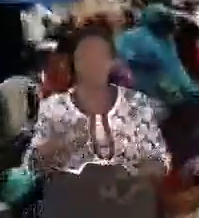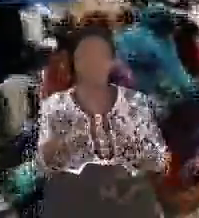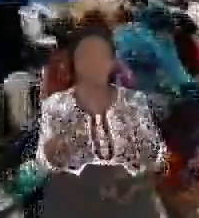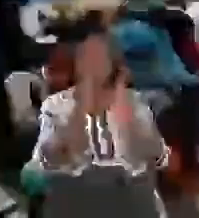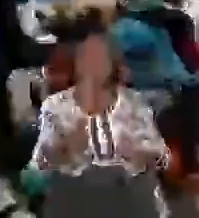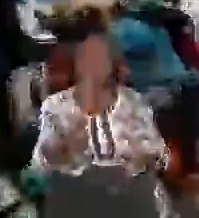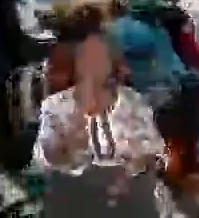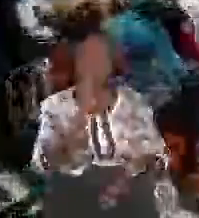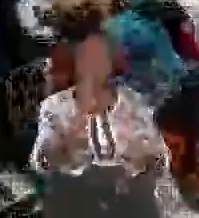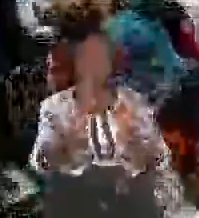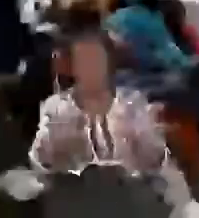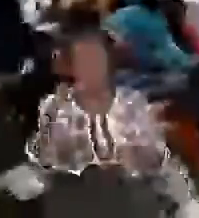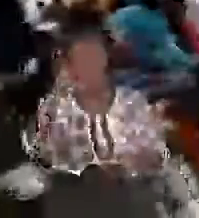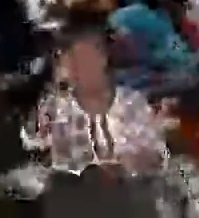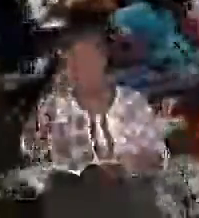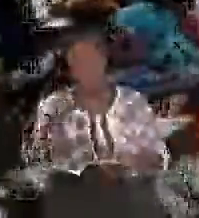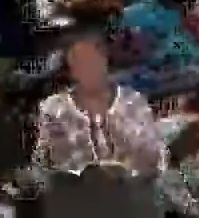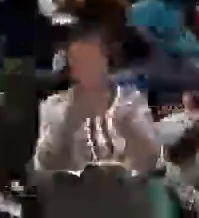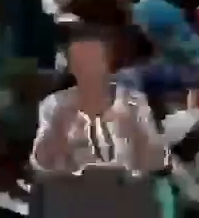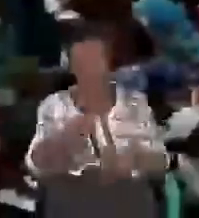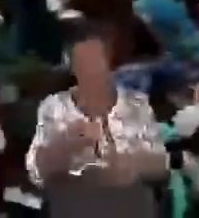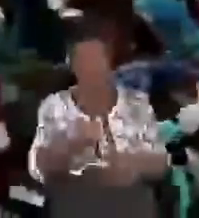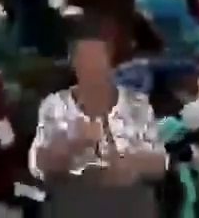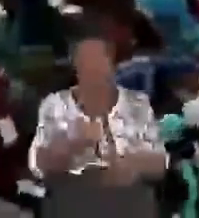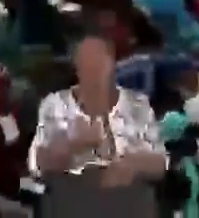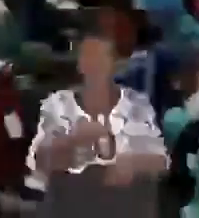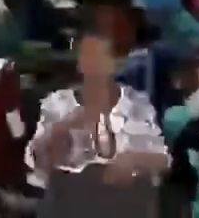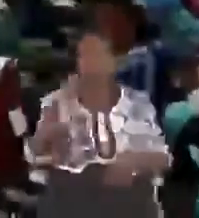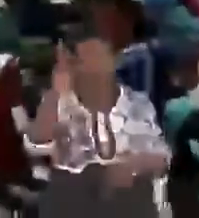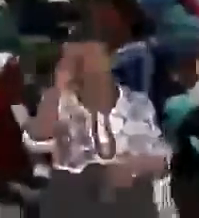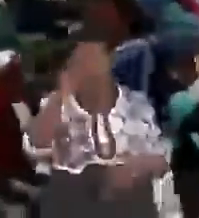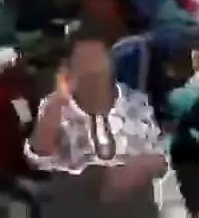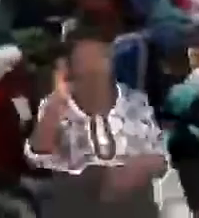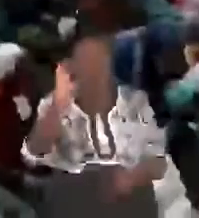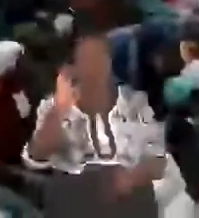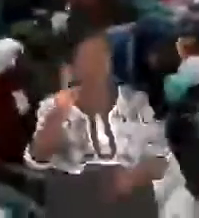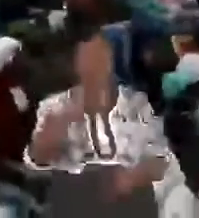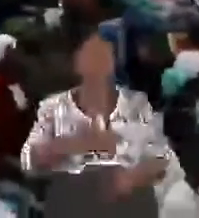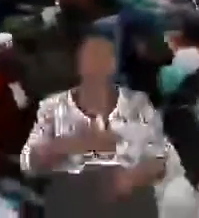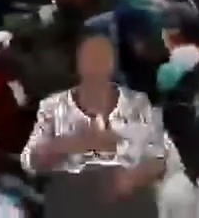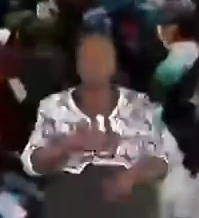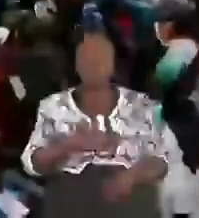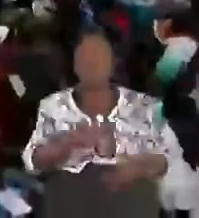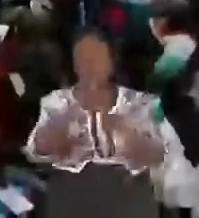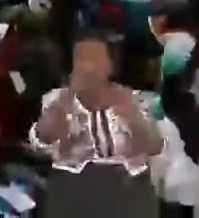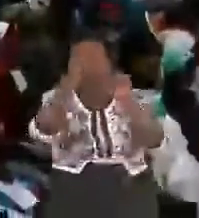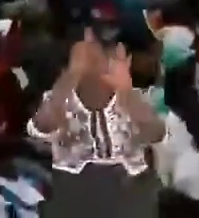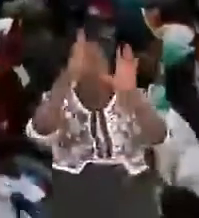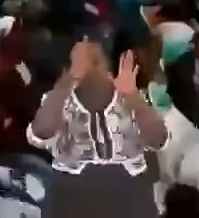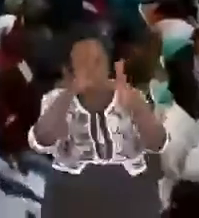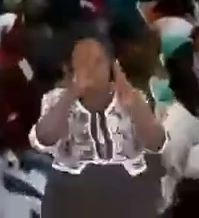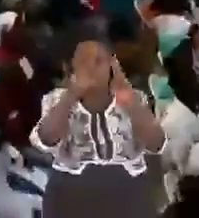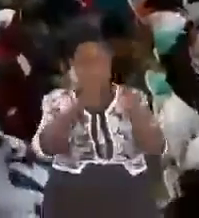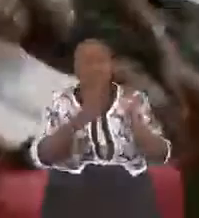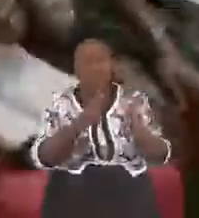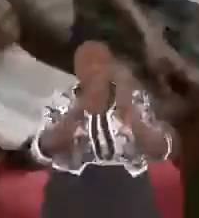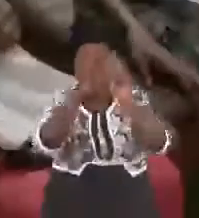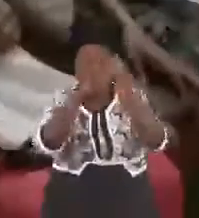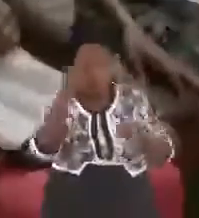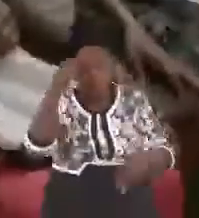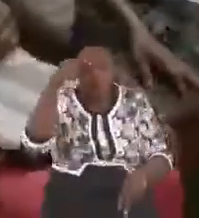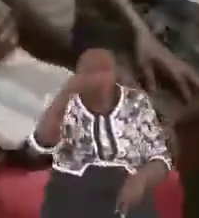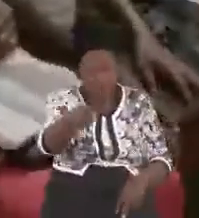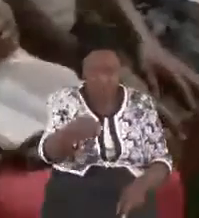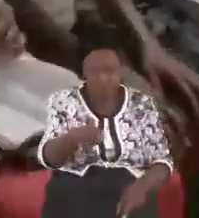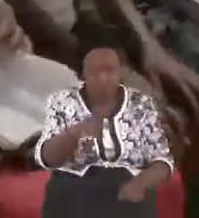him or my father honor honor for you or not from heaven coming